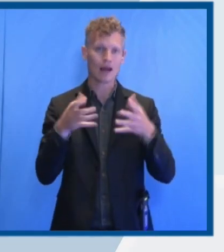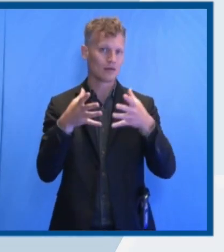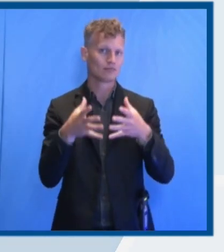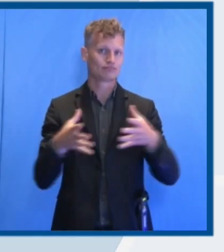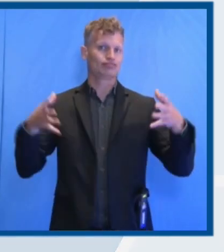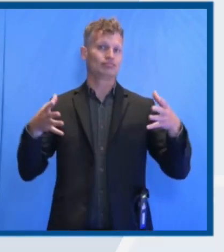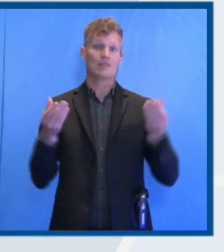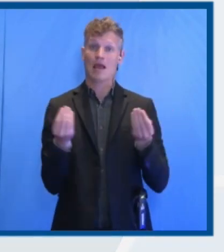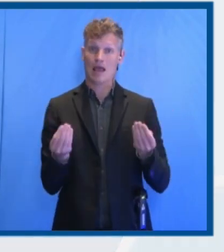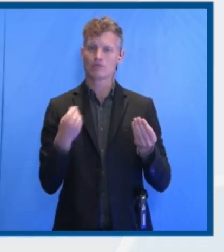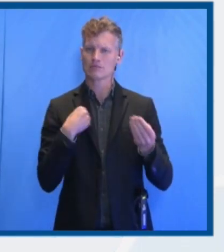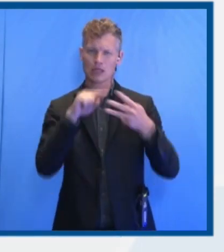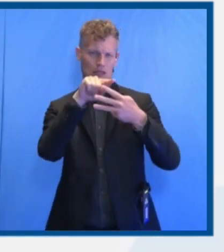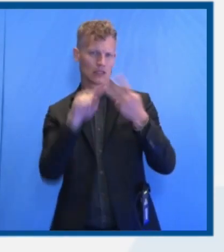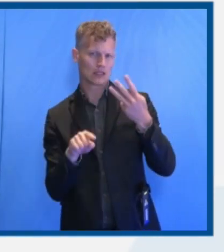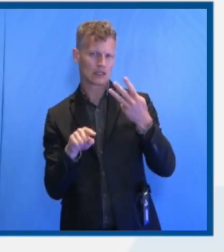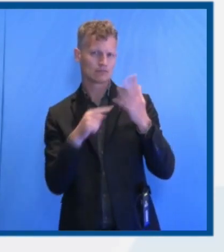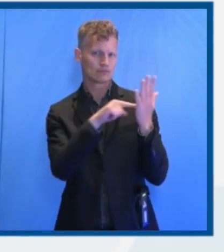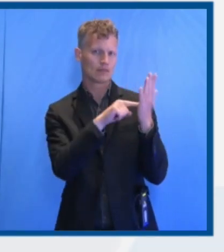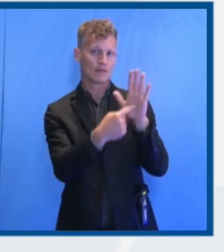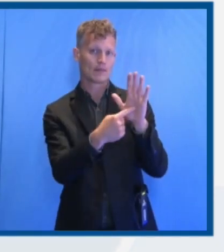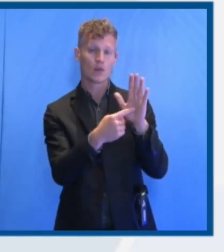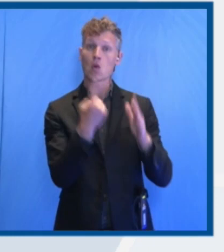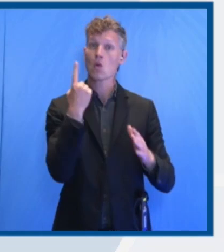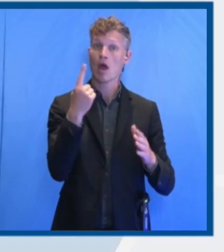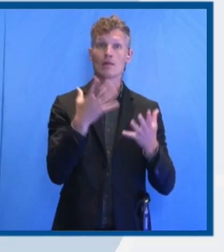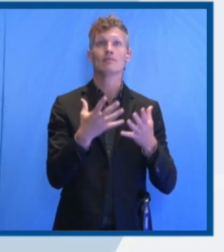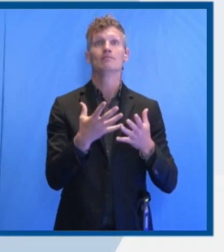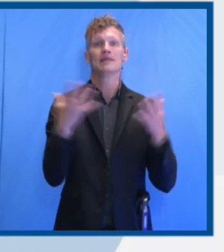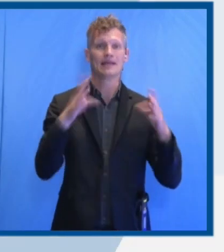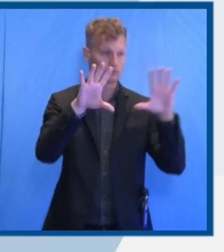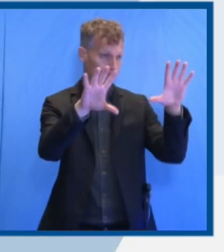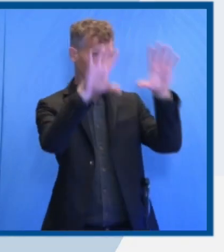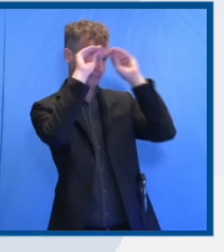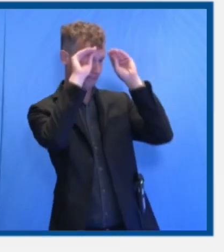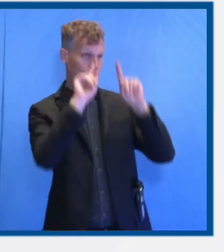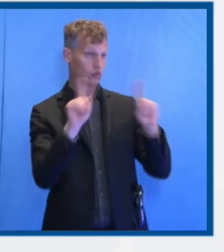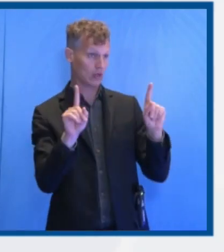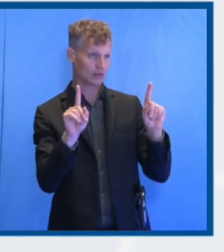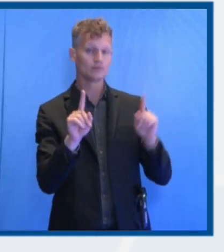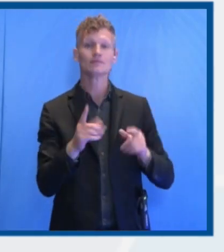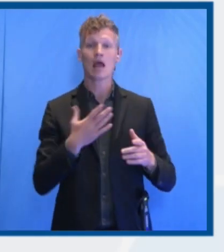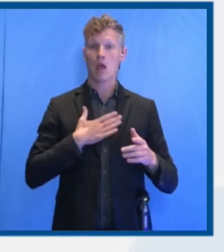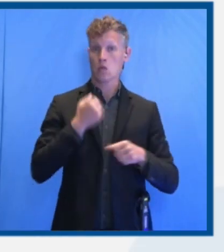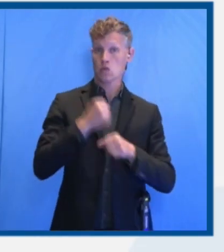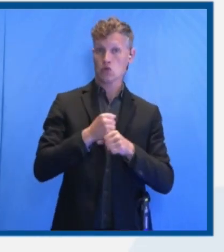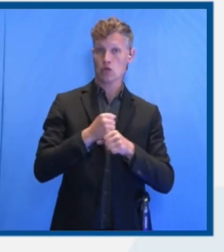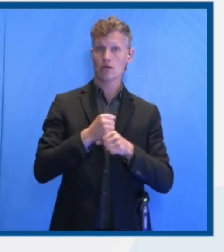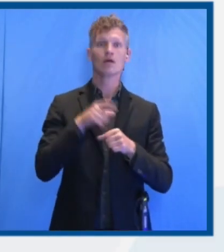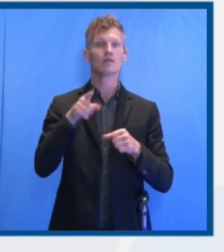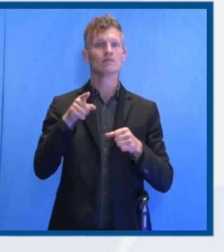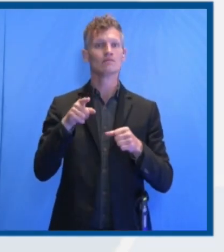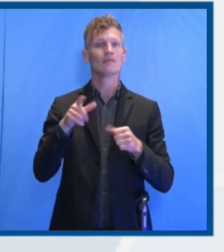them. One major lesson from UNEP's work is that mainstreaming nature-based solutions